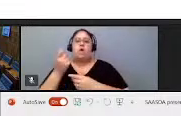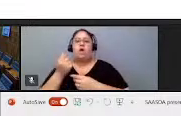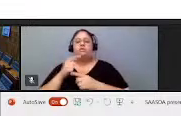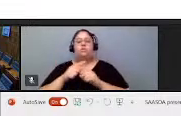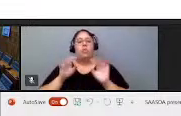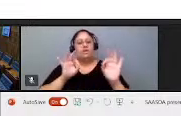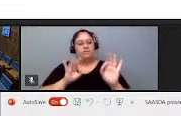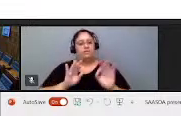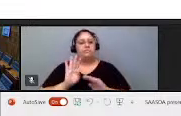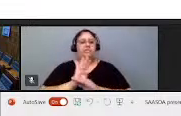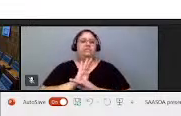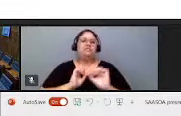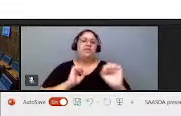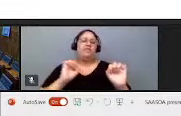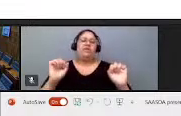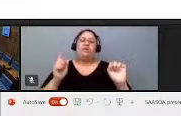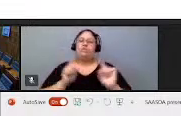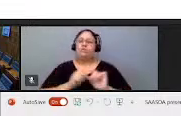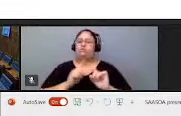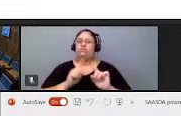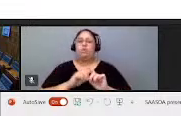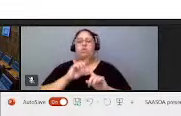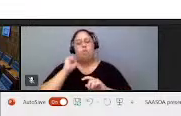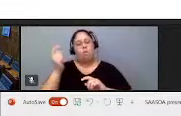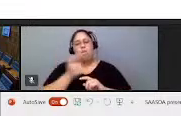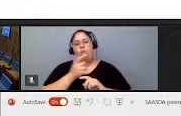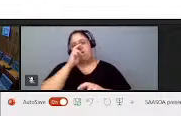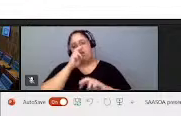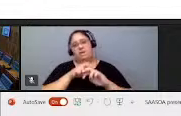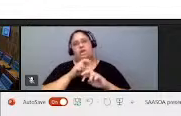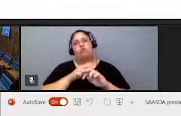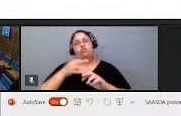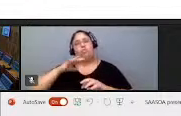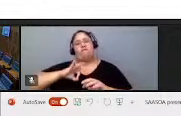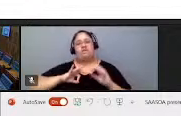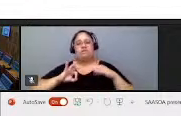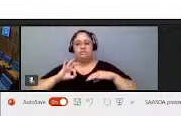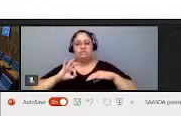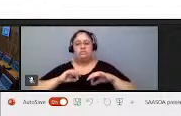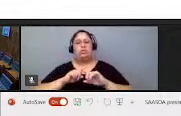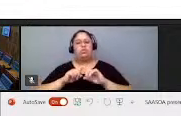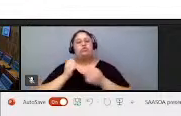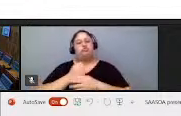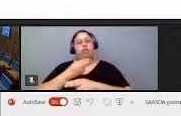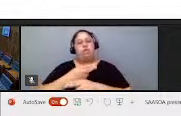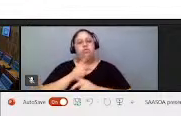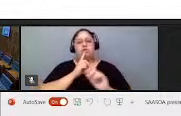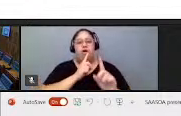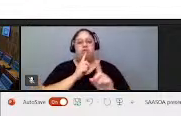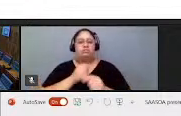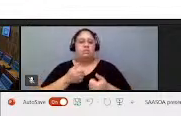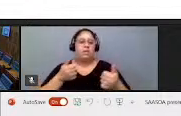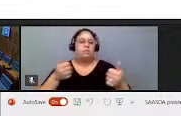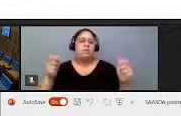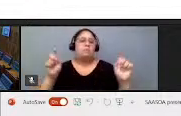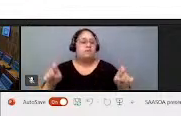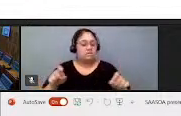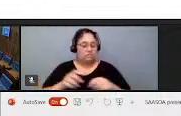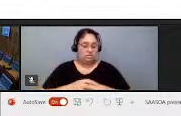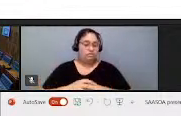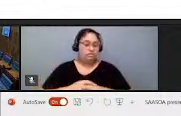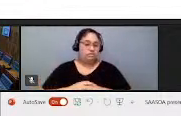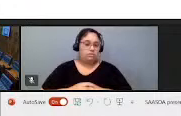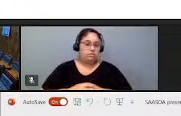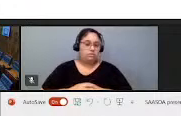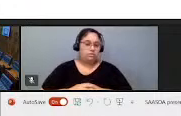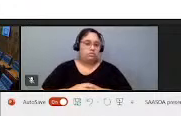are a business after all um and everybody needs to make a profit and they've got shareholders to answer to